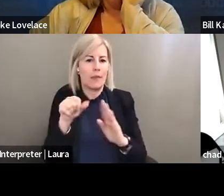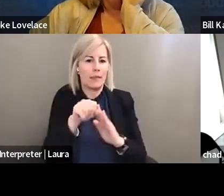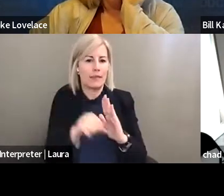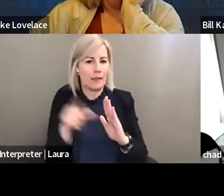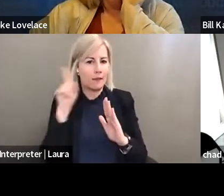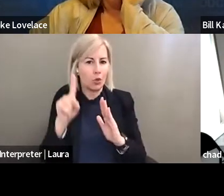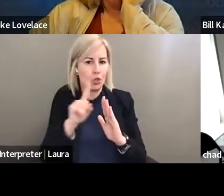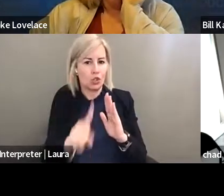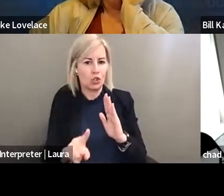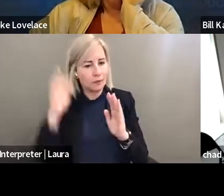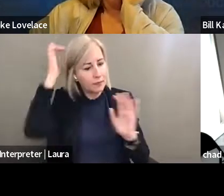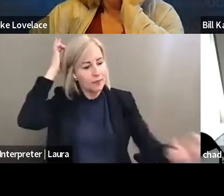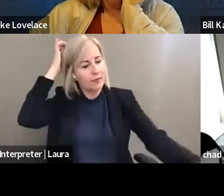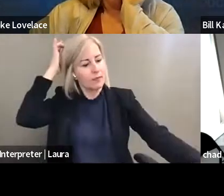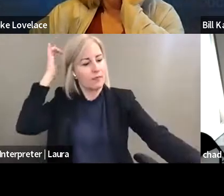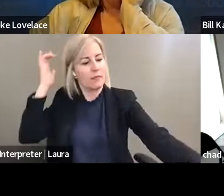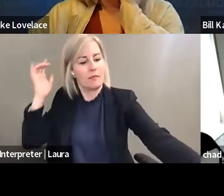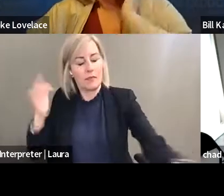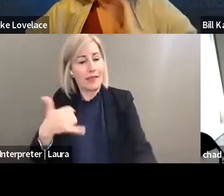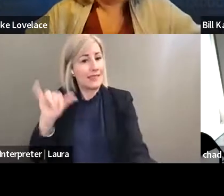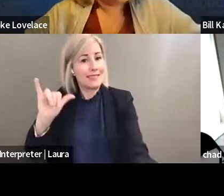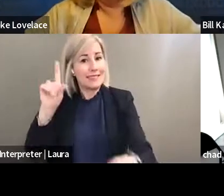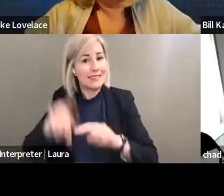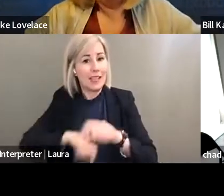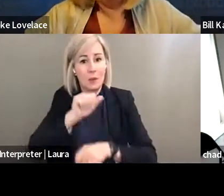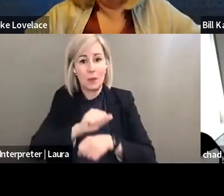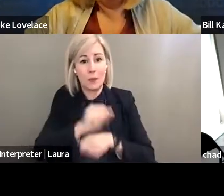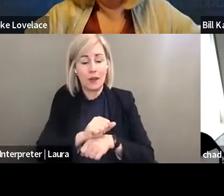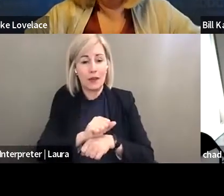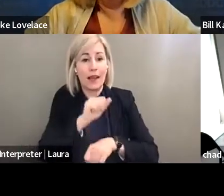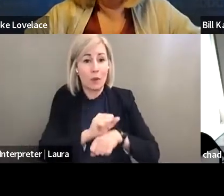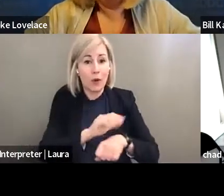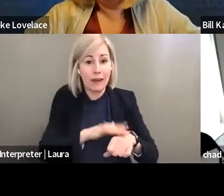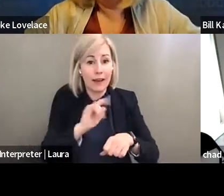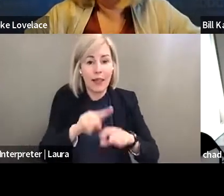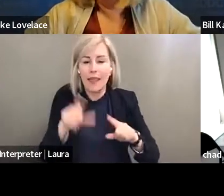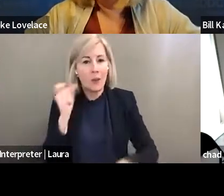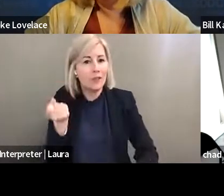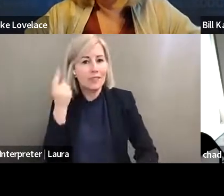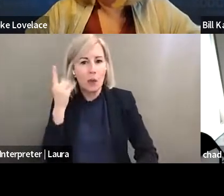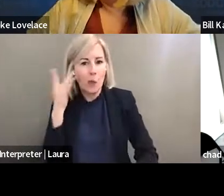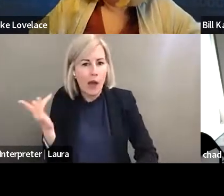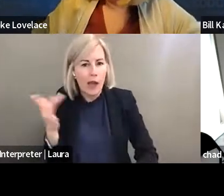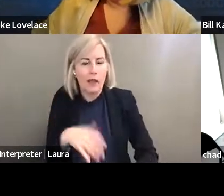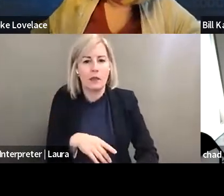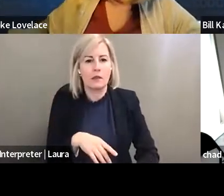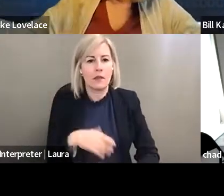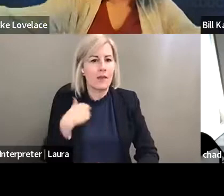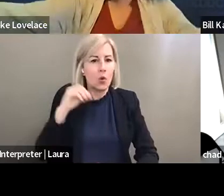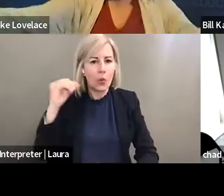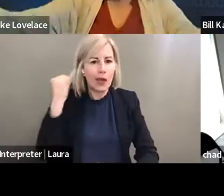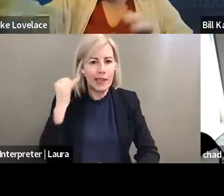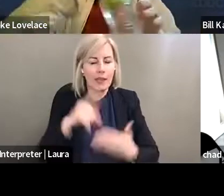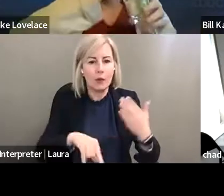sure. I still can't work. I'm working on it, but they don't understand why. They have no idea what an